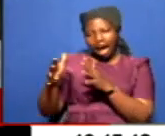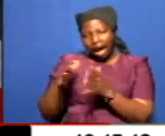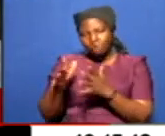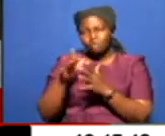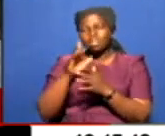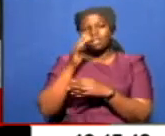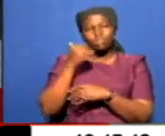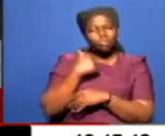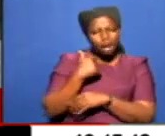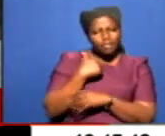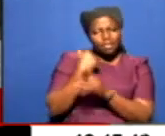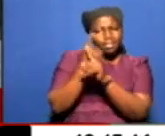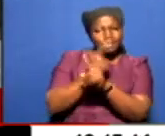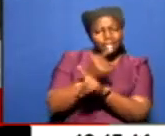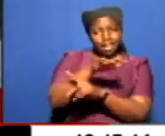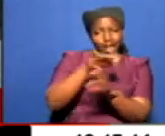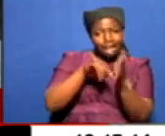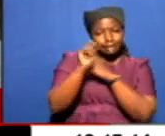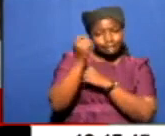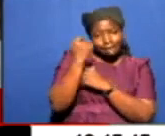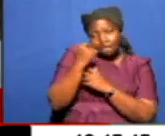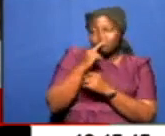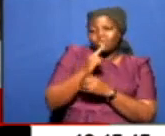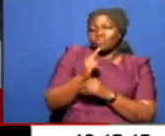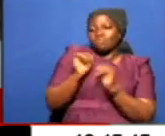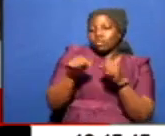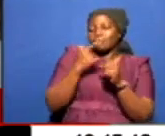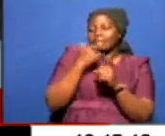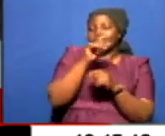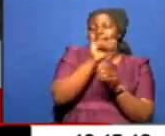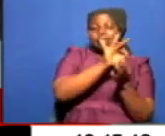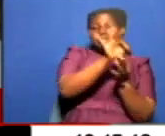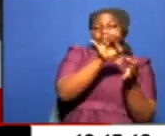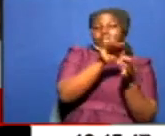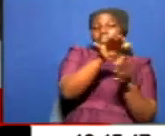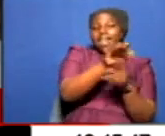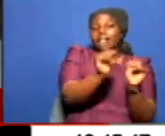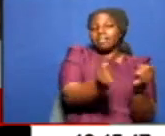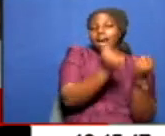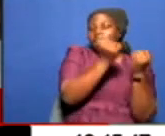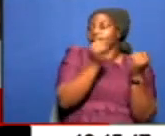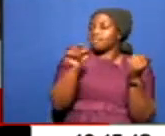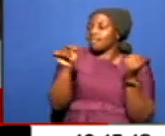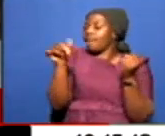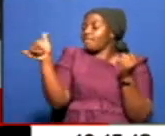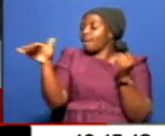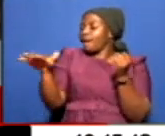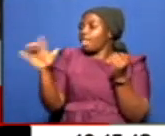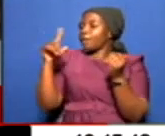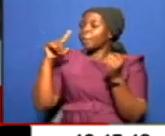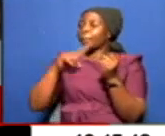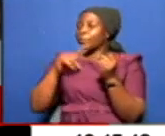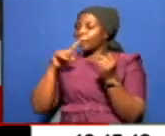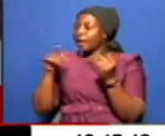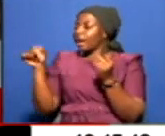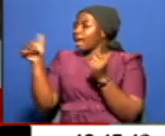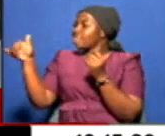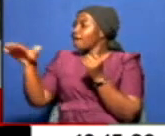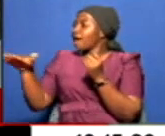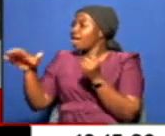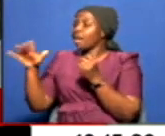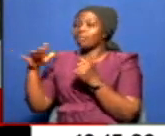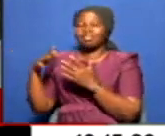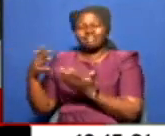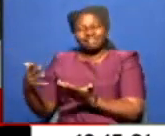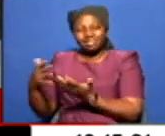say a certain part of Kenya is quite safe. Mm-hmm. A certain part of Kenya is volatile, a certain part of Kenya is vulnerable,